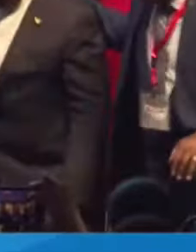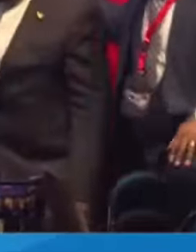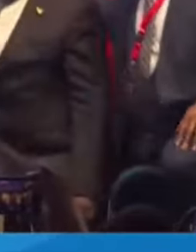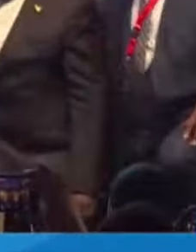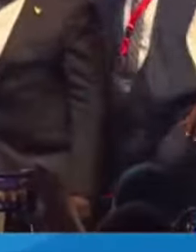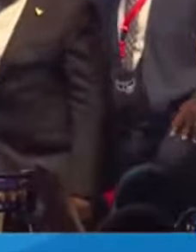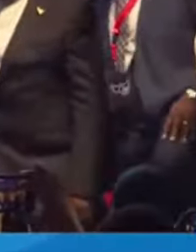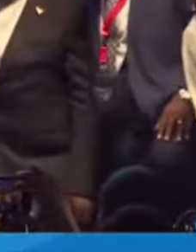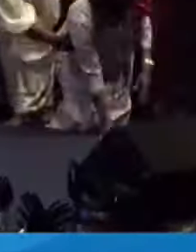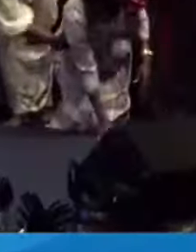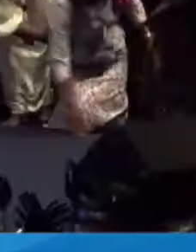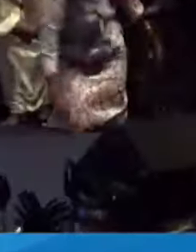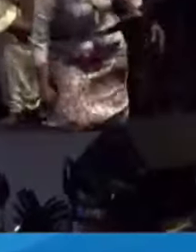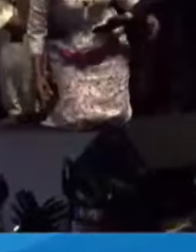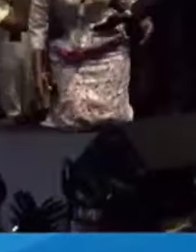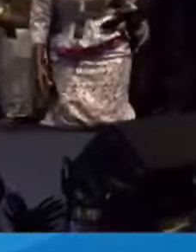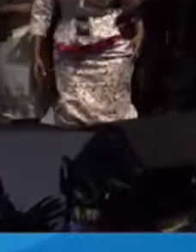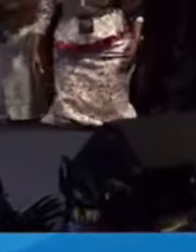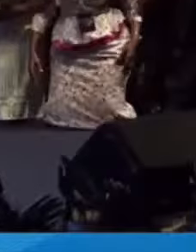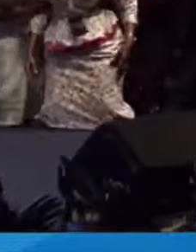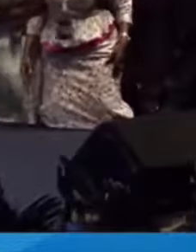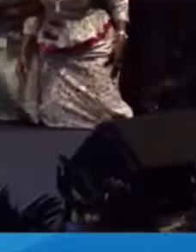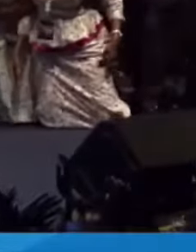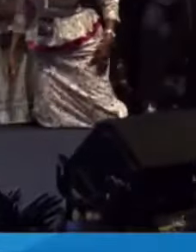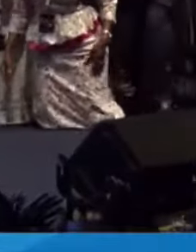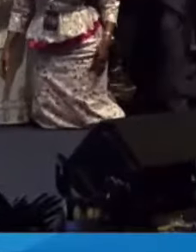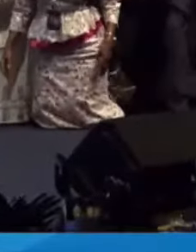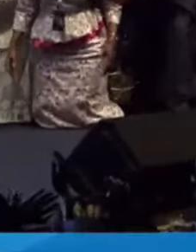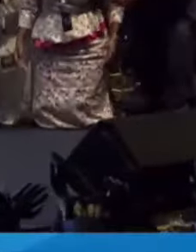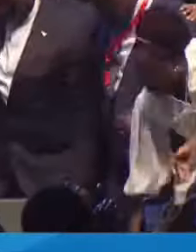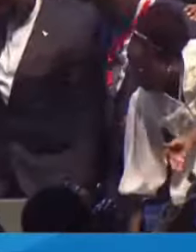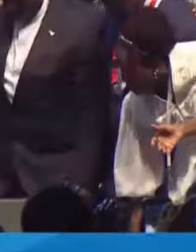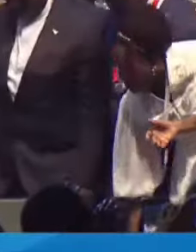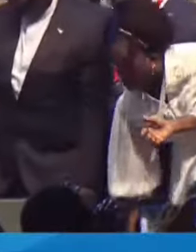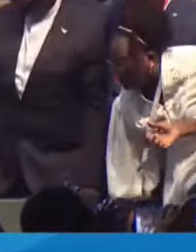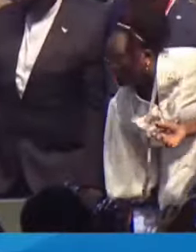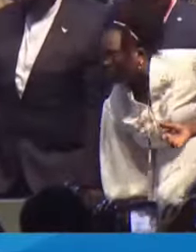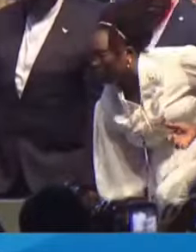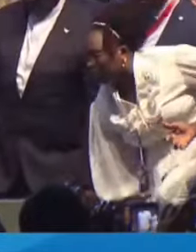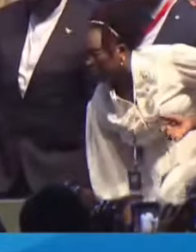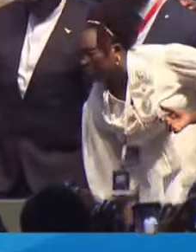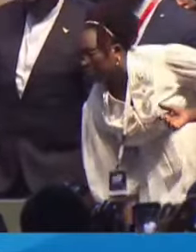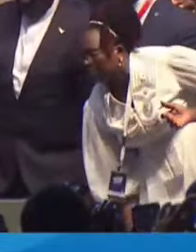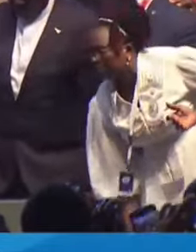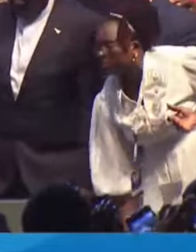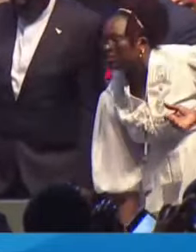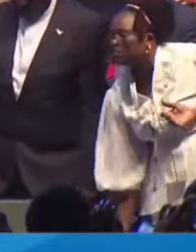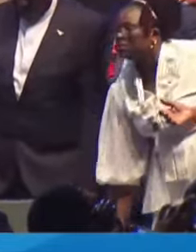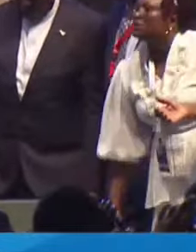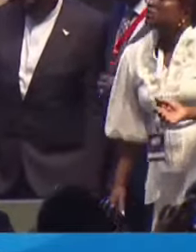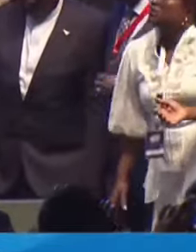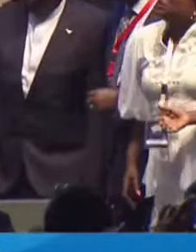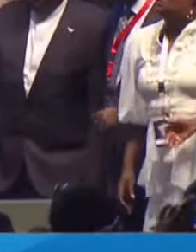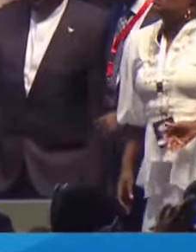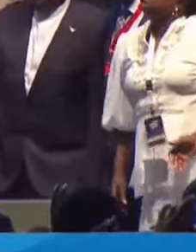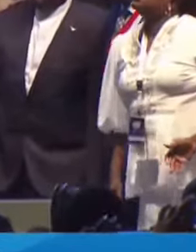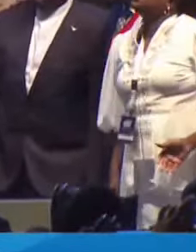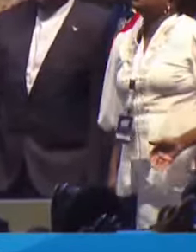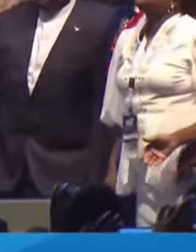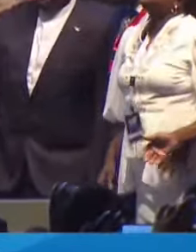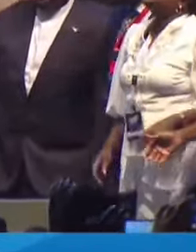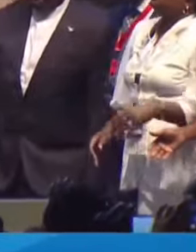him the Lord is telling me not to lay hands on you CU he will lay his